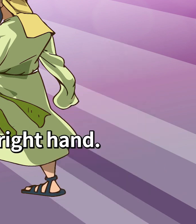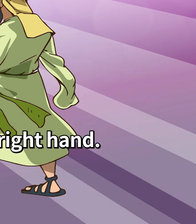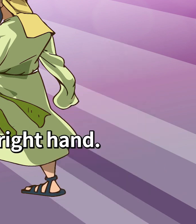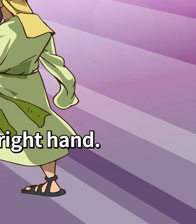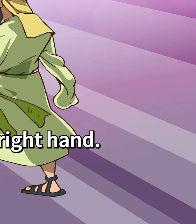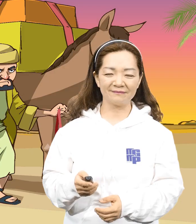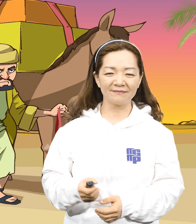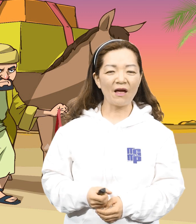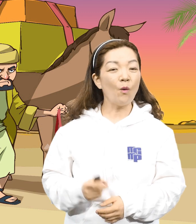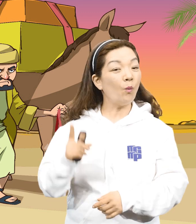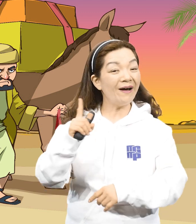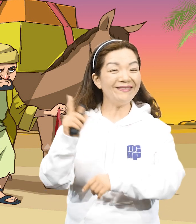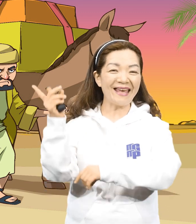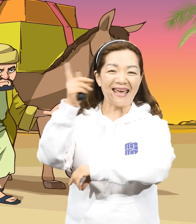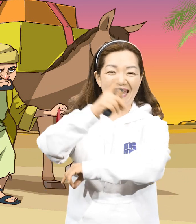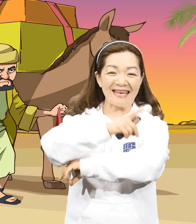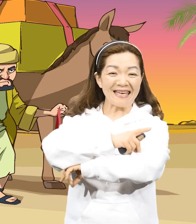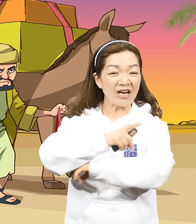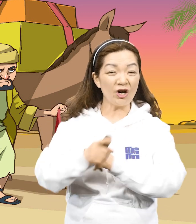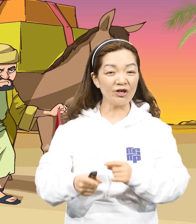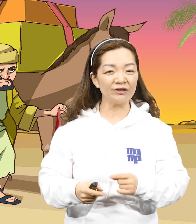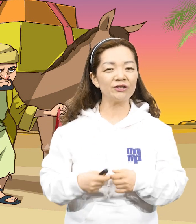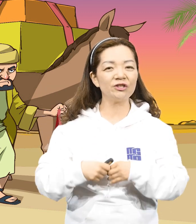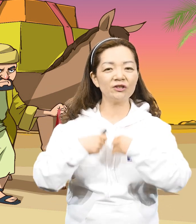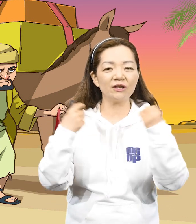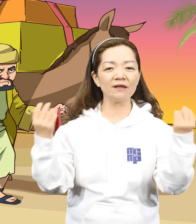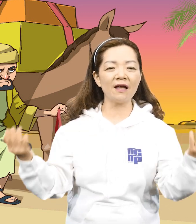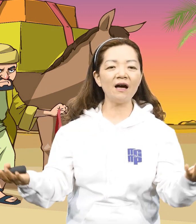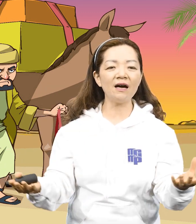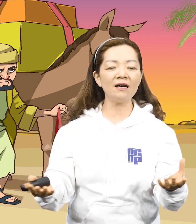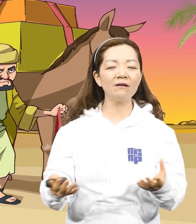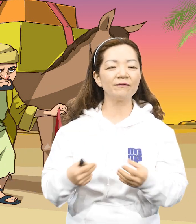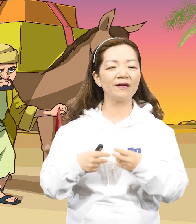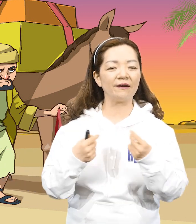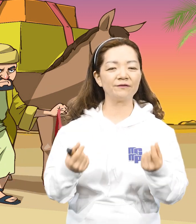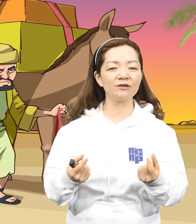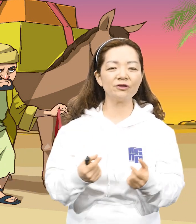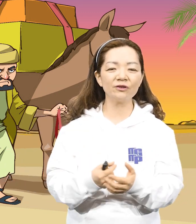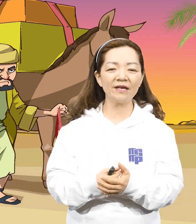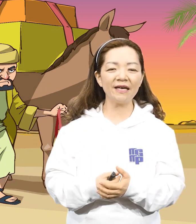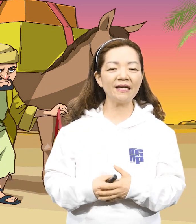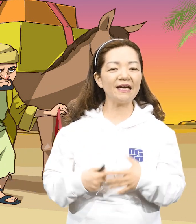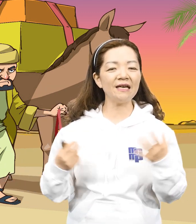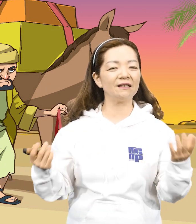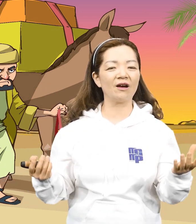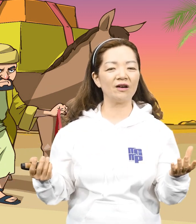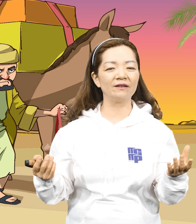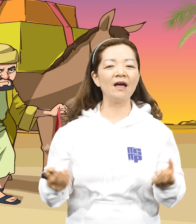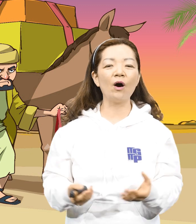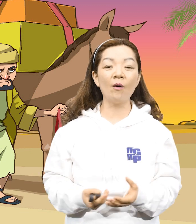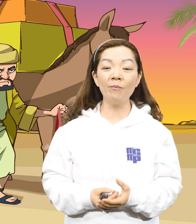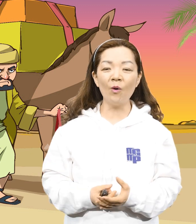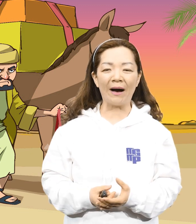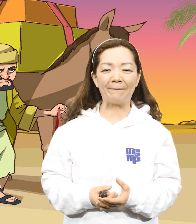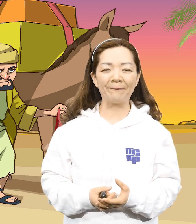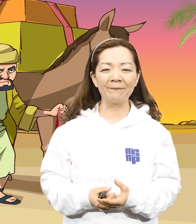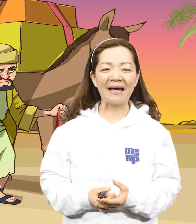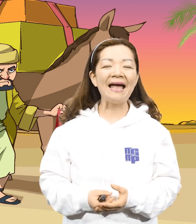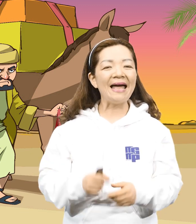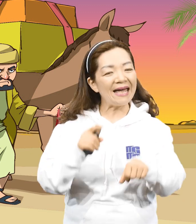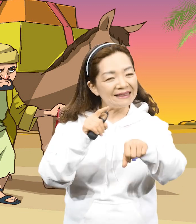hand. One day, Ehud took a lot of gifts to King Eglon of